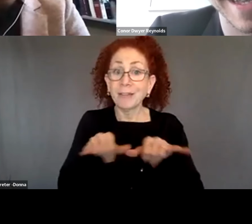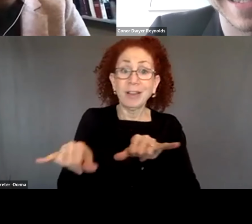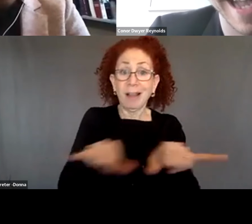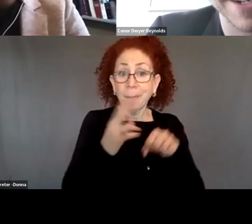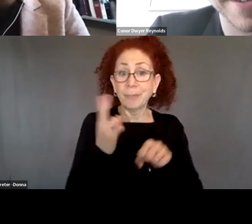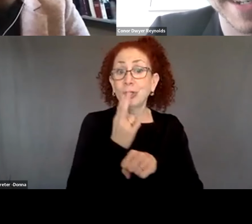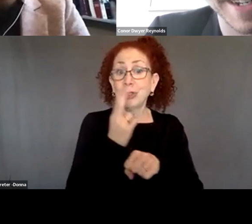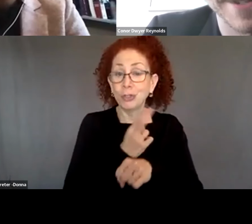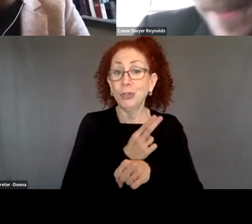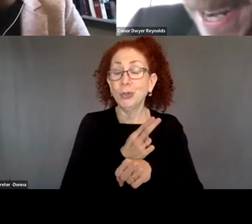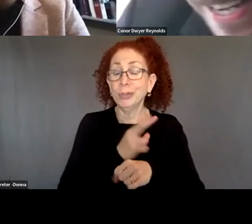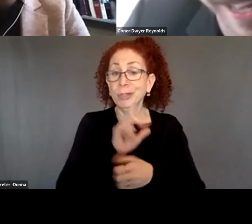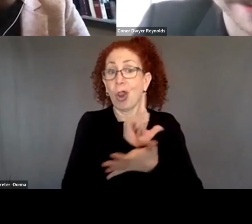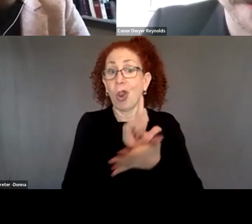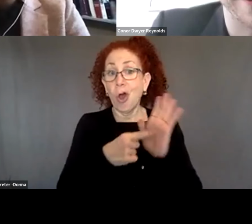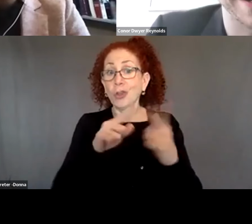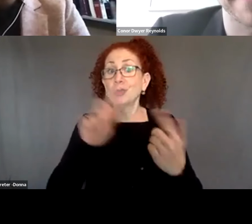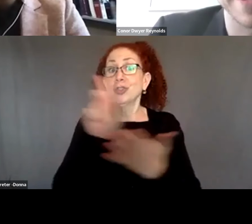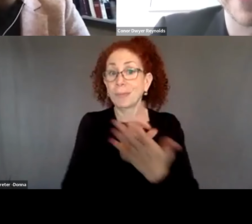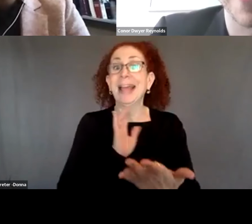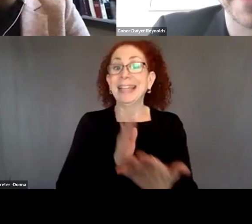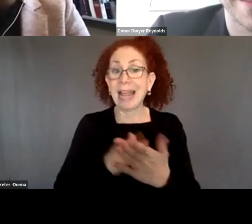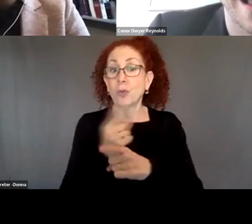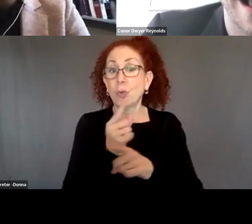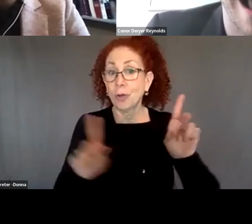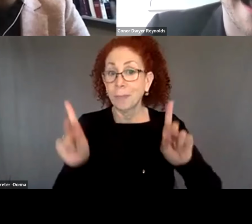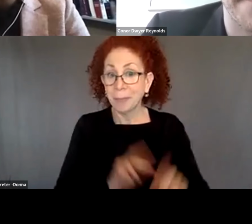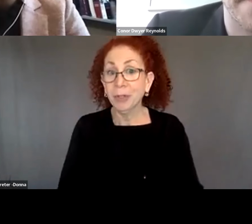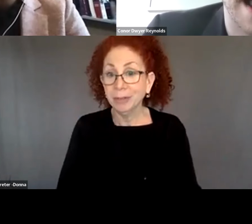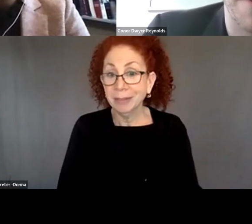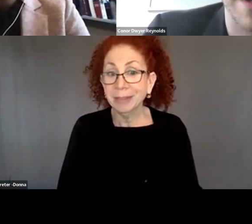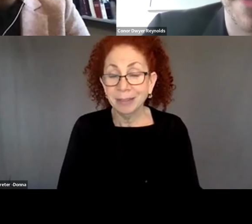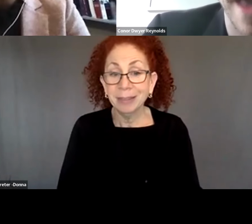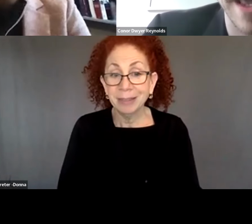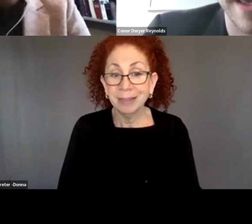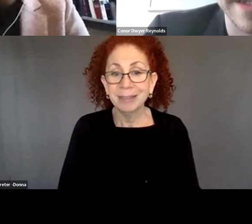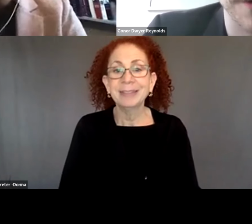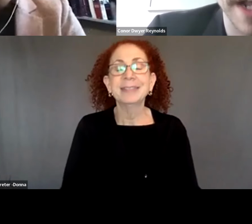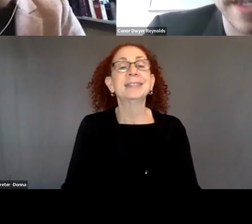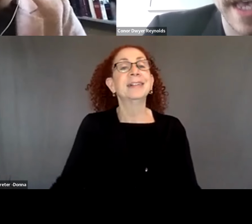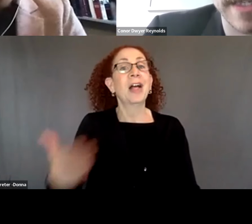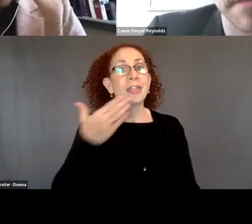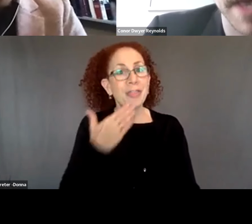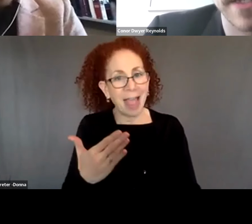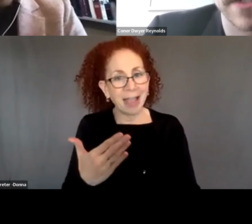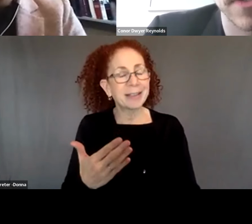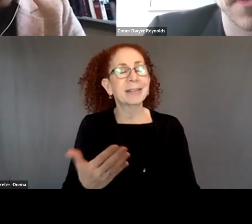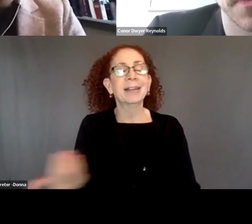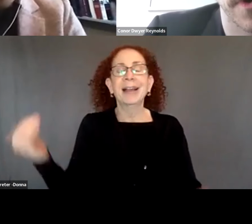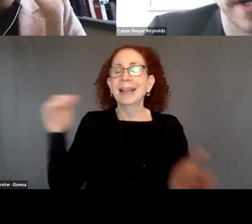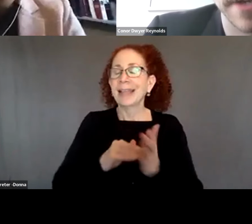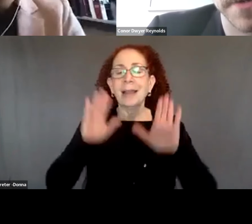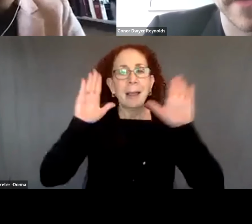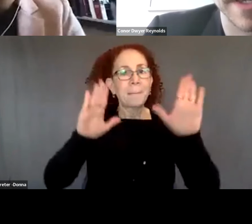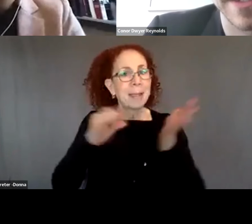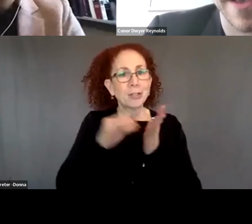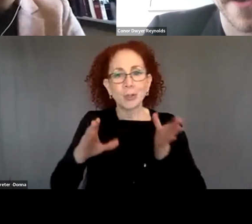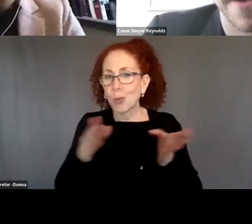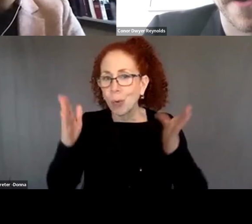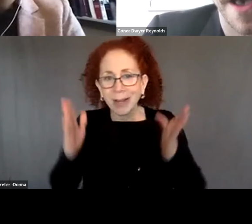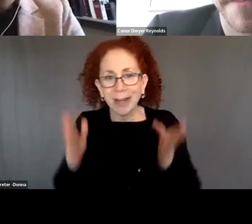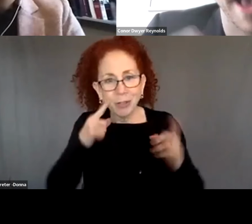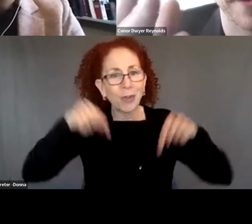used statute to discriminate against ordinary people. I want to thank, as everyone else has, the amazing student organizers of